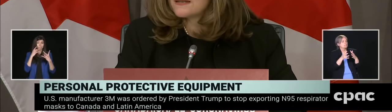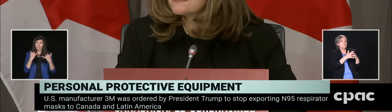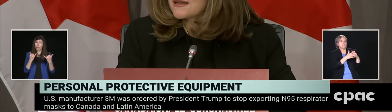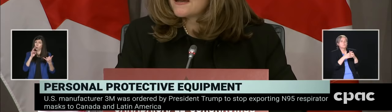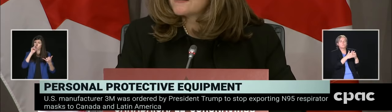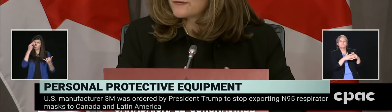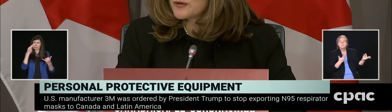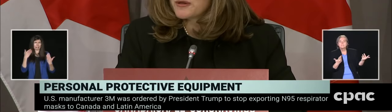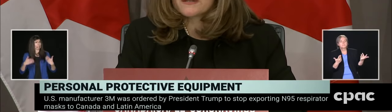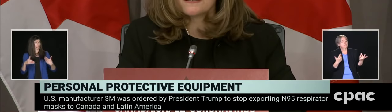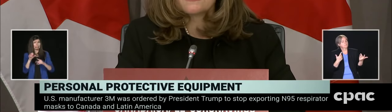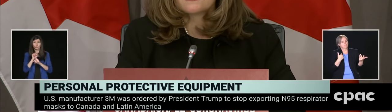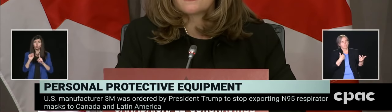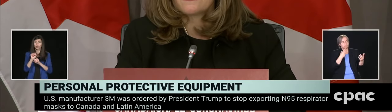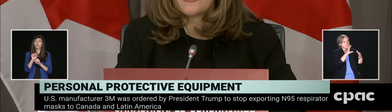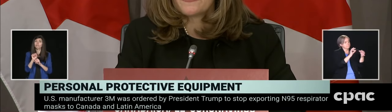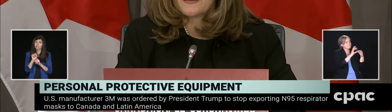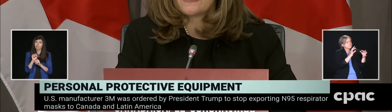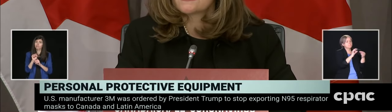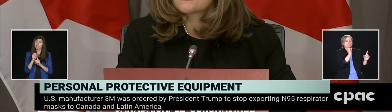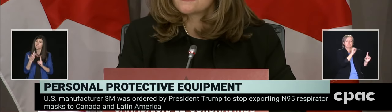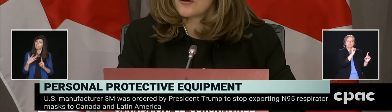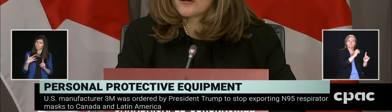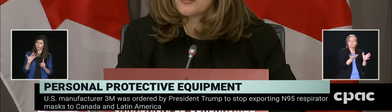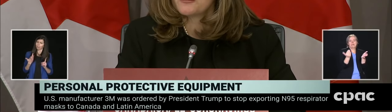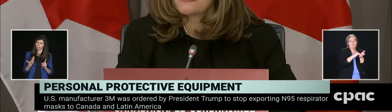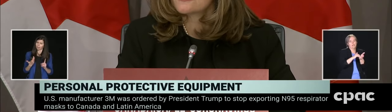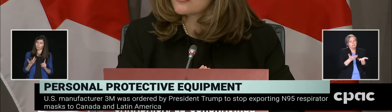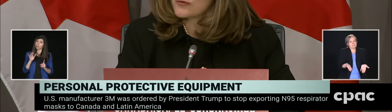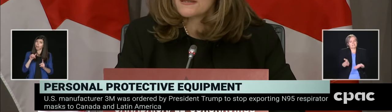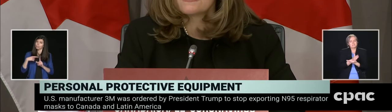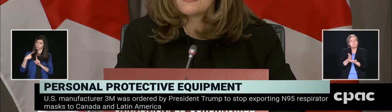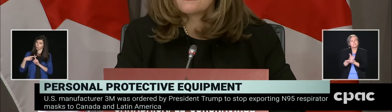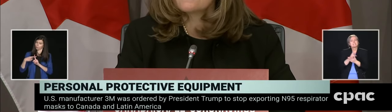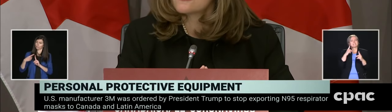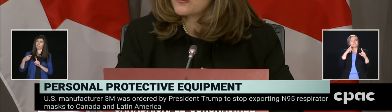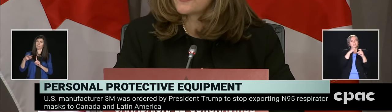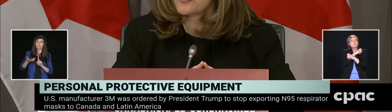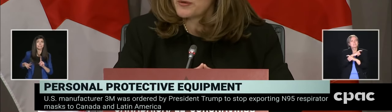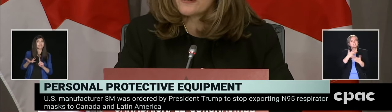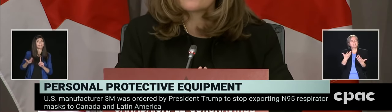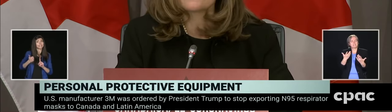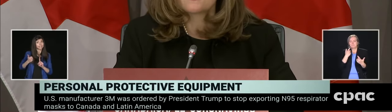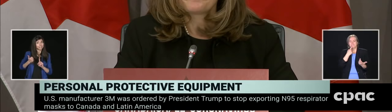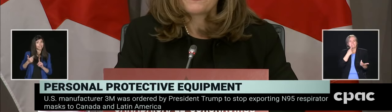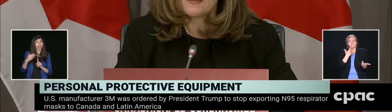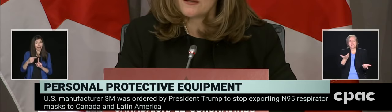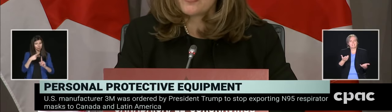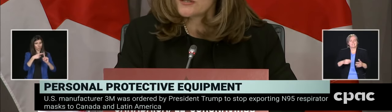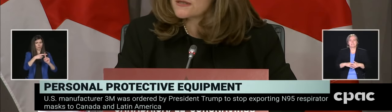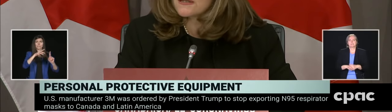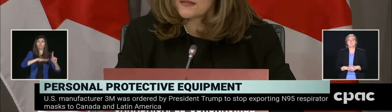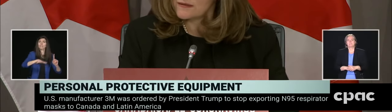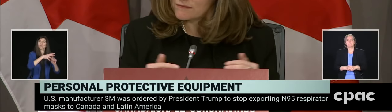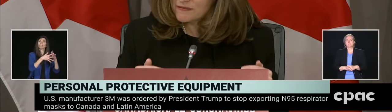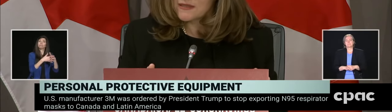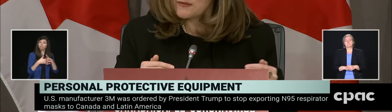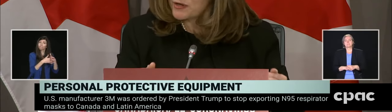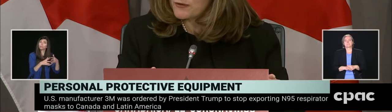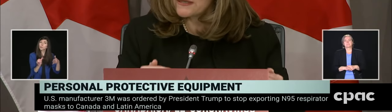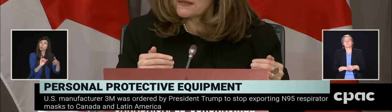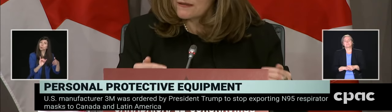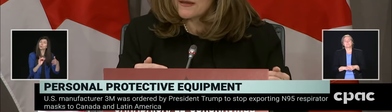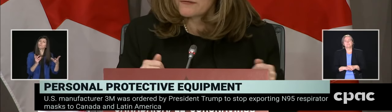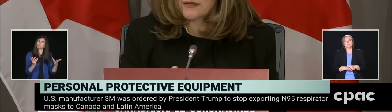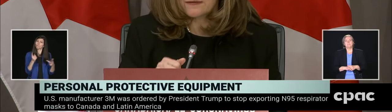for Canadians and for Americans that that argument resonated with our partners, and we're just going to